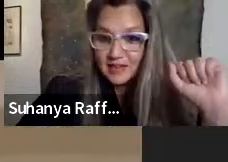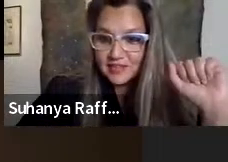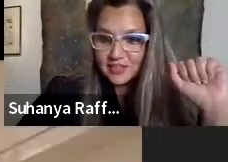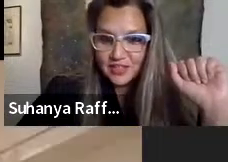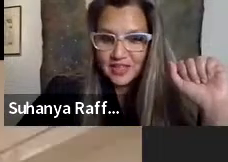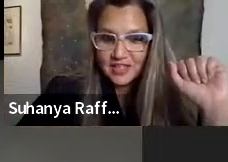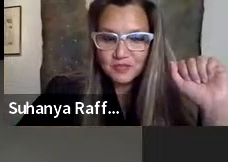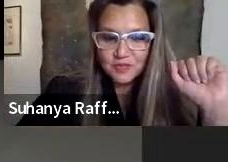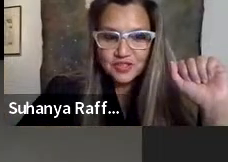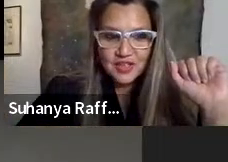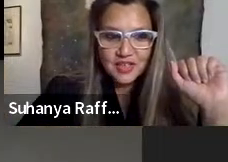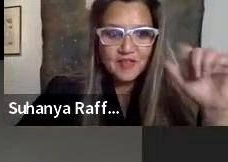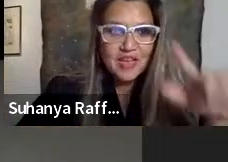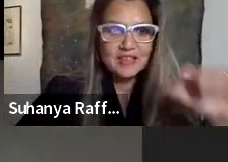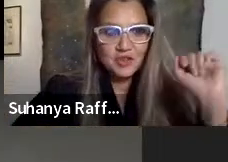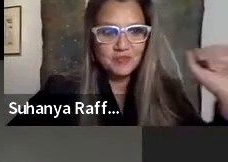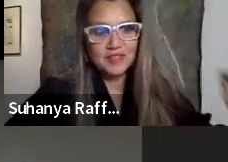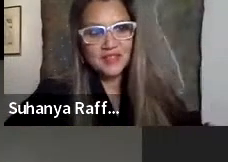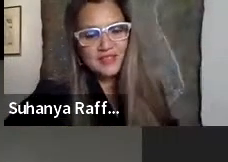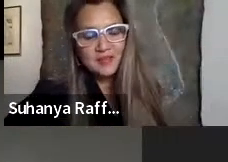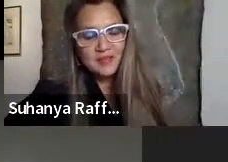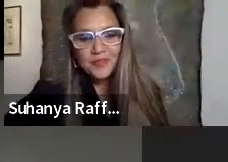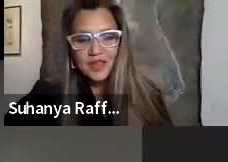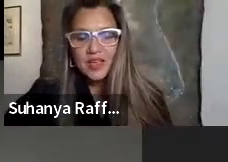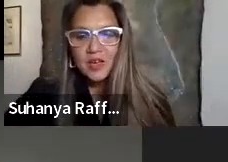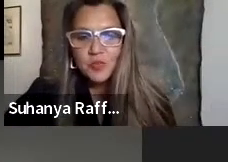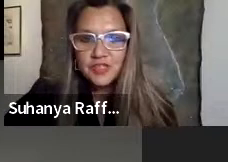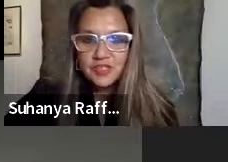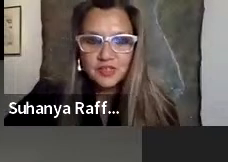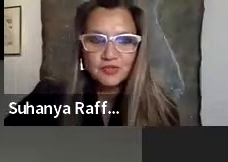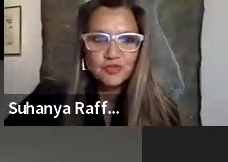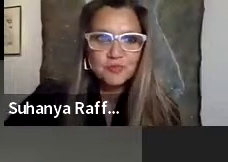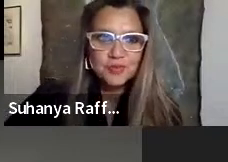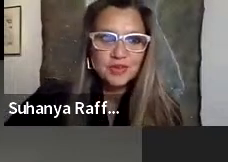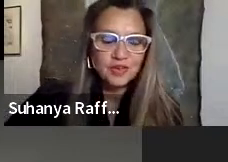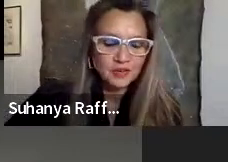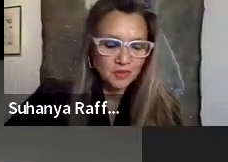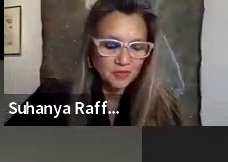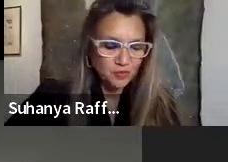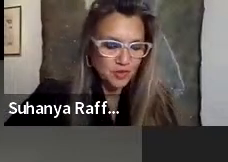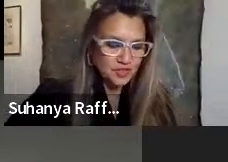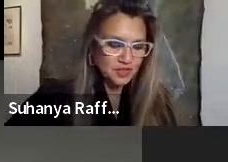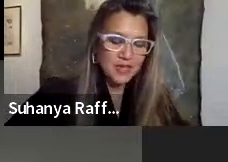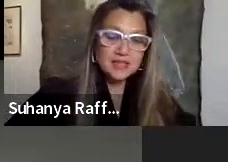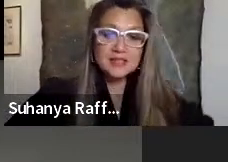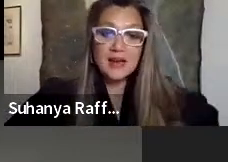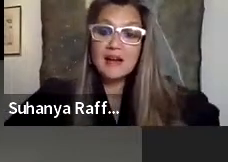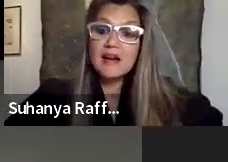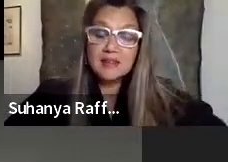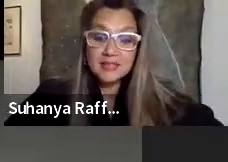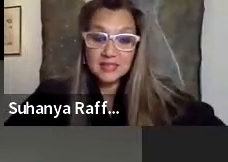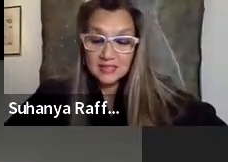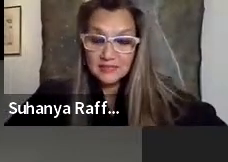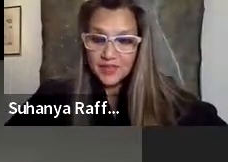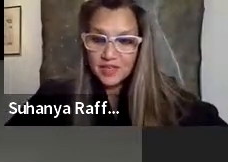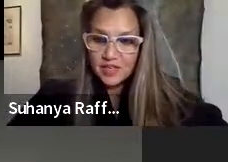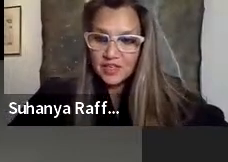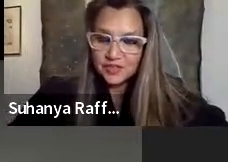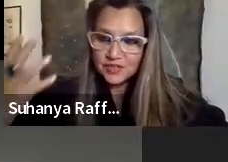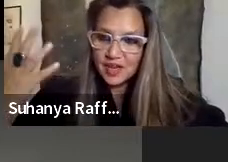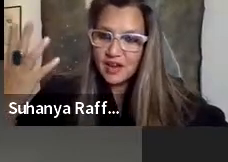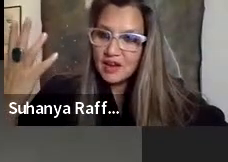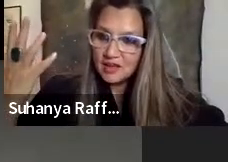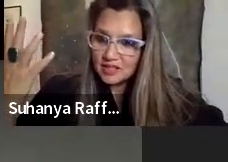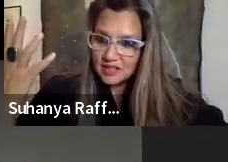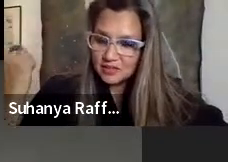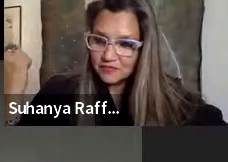that's the last slide. So we'll start right at the top here. That's it. Which is a group of works by Zaha Hadid.